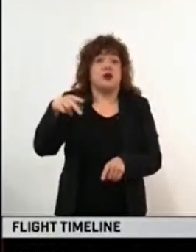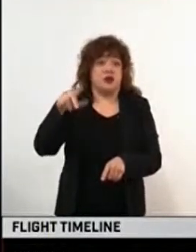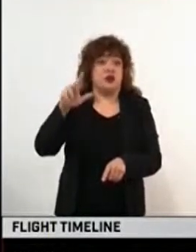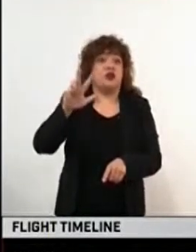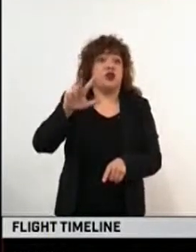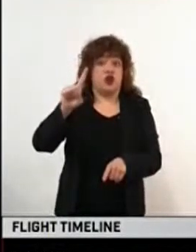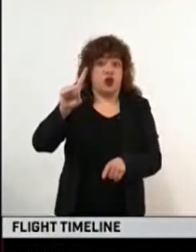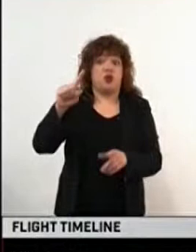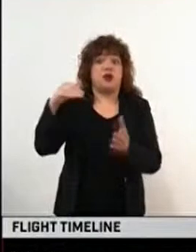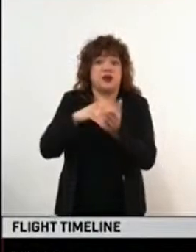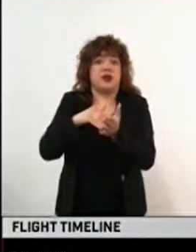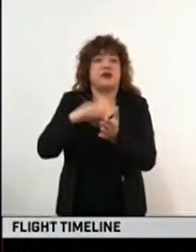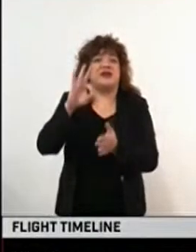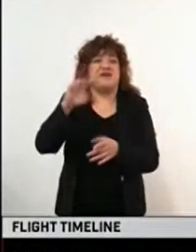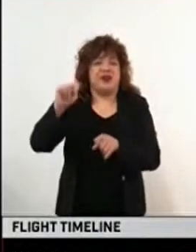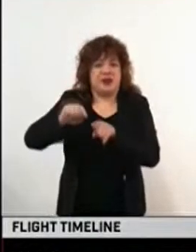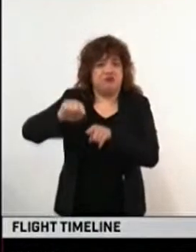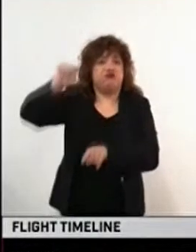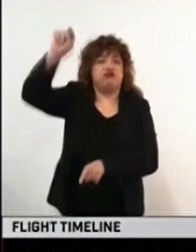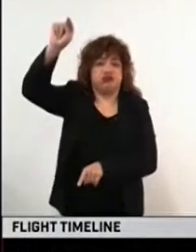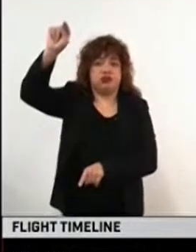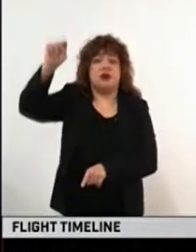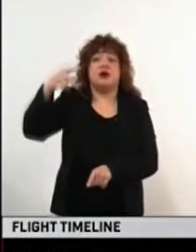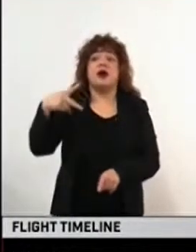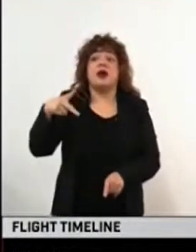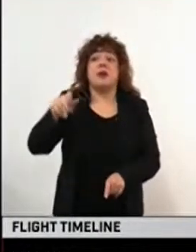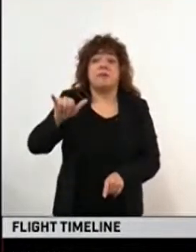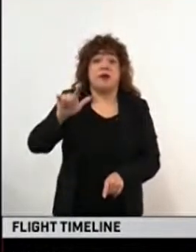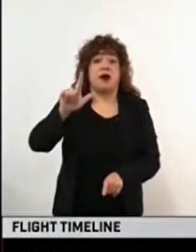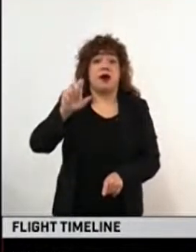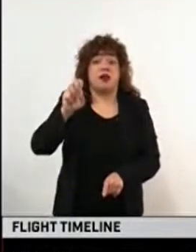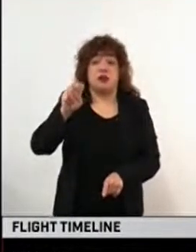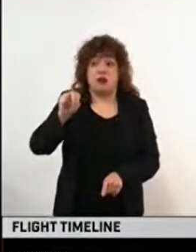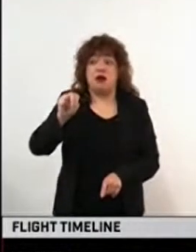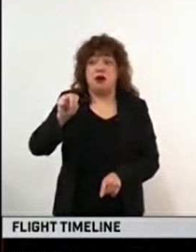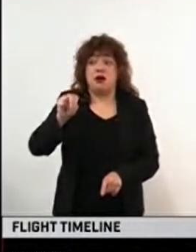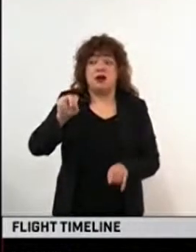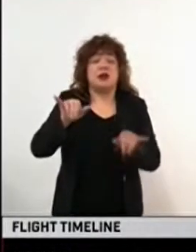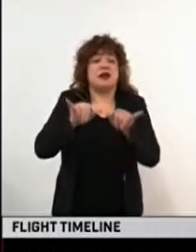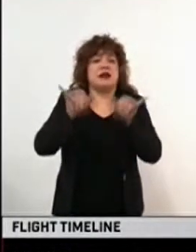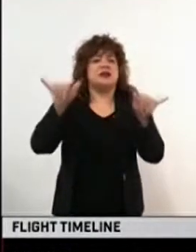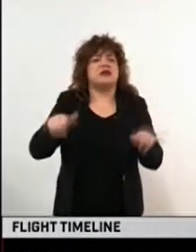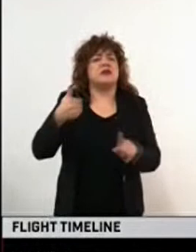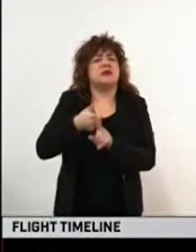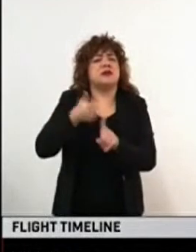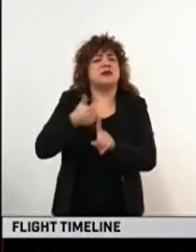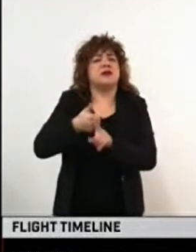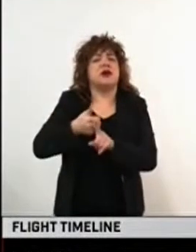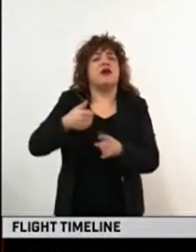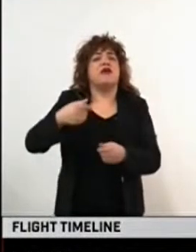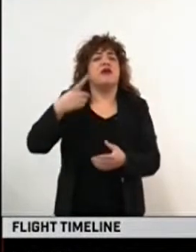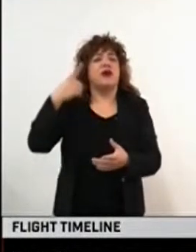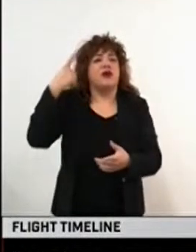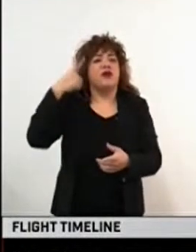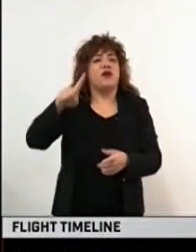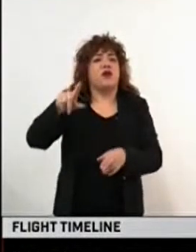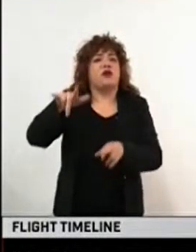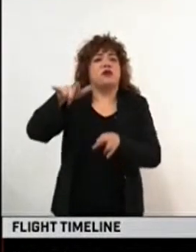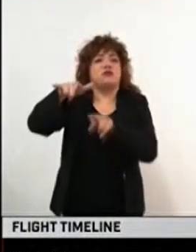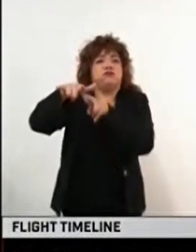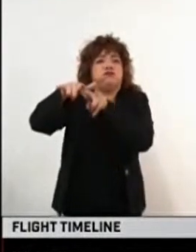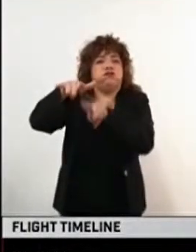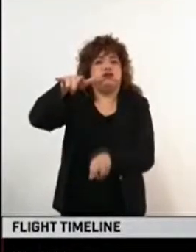pallet and pylon, which is our separation system for the rocket. So by all means, stay tuned throughout the rest of today's mission and take a